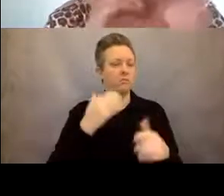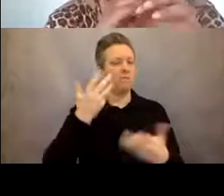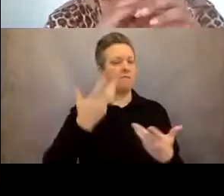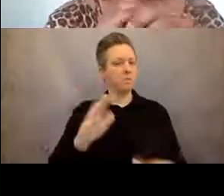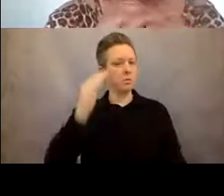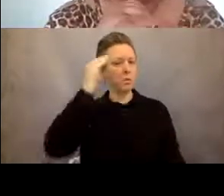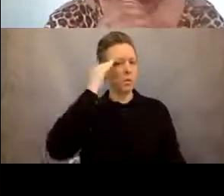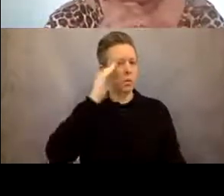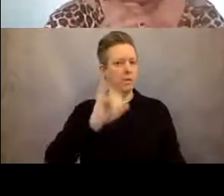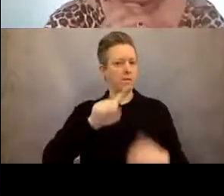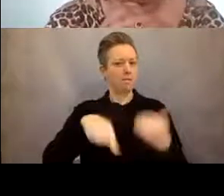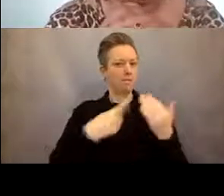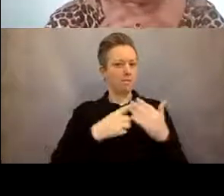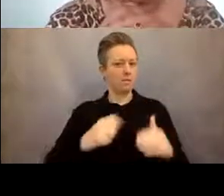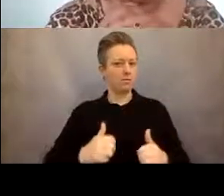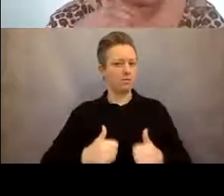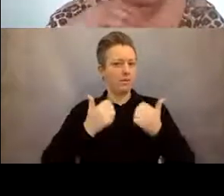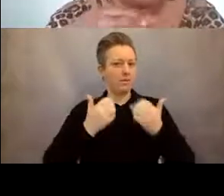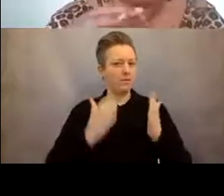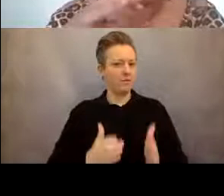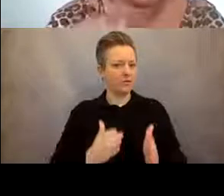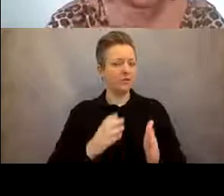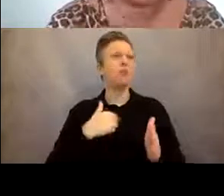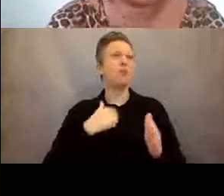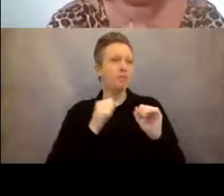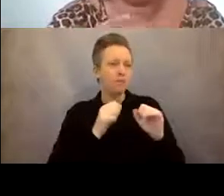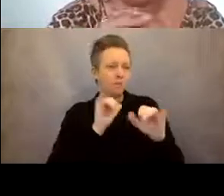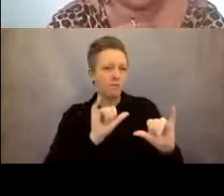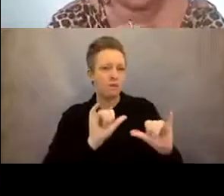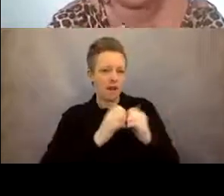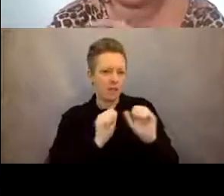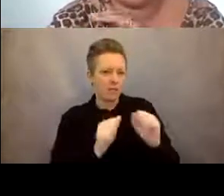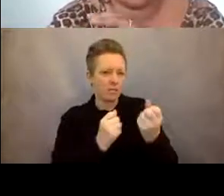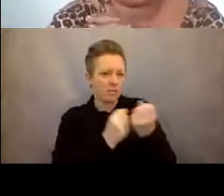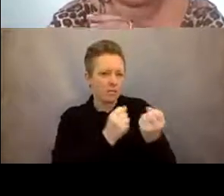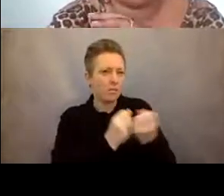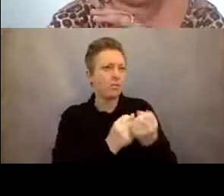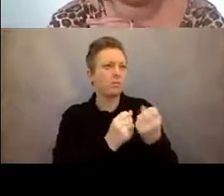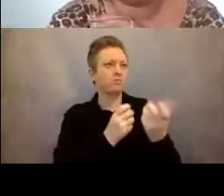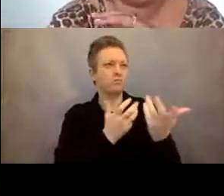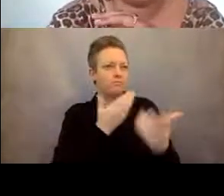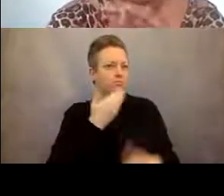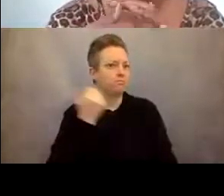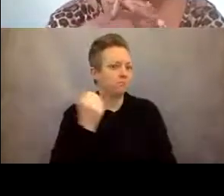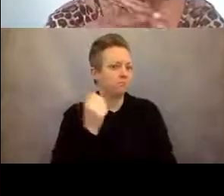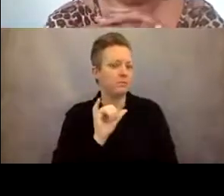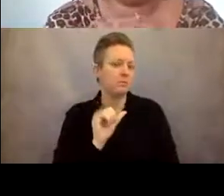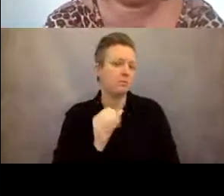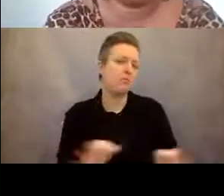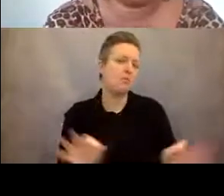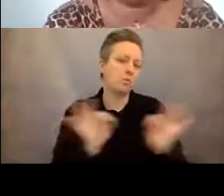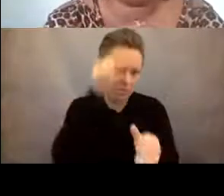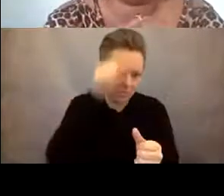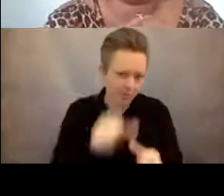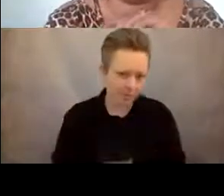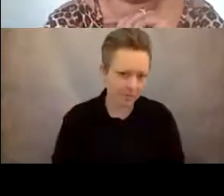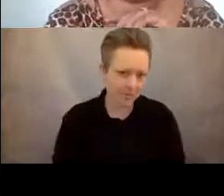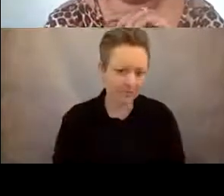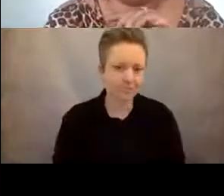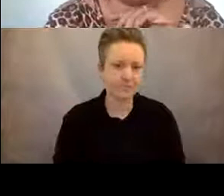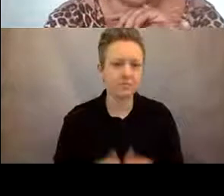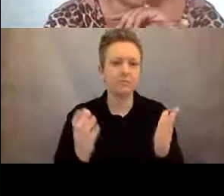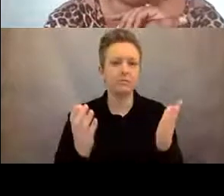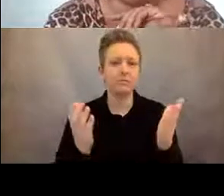And so that gets us to really thinking about polyvictimization and the language and the concept of it. So